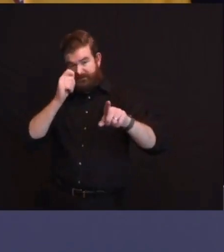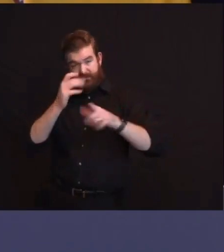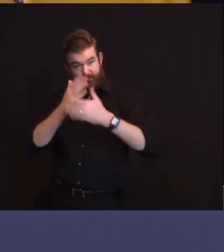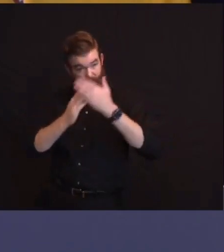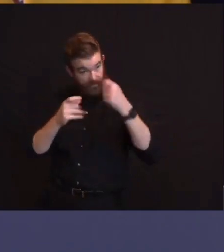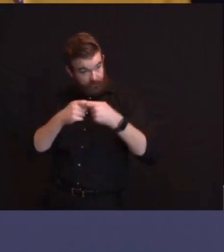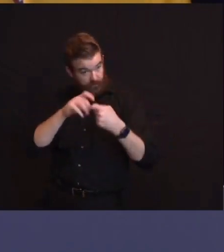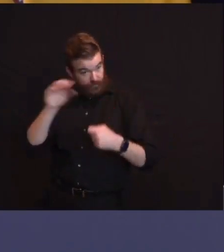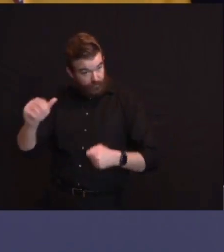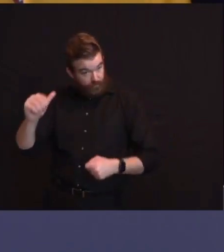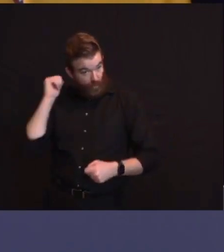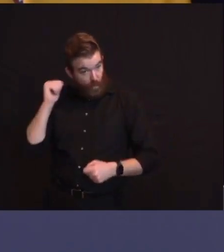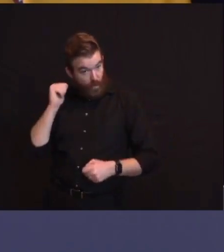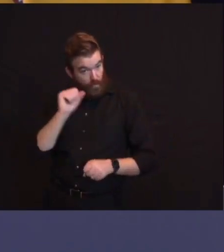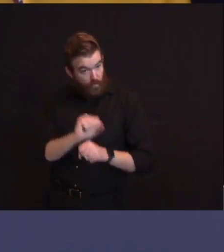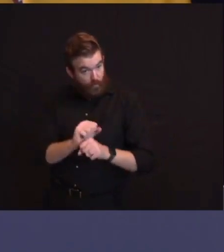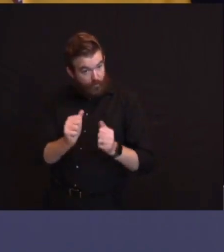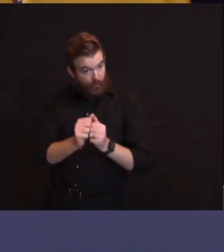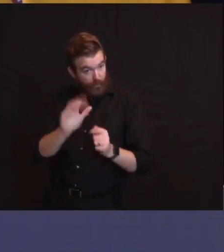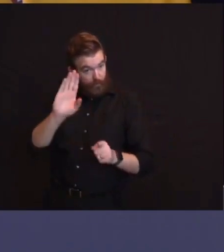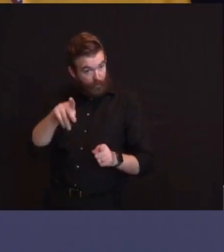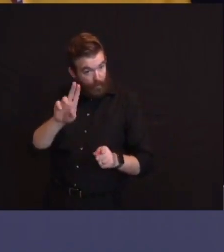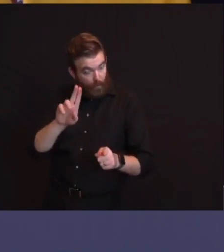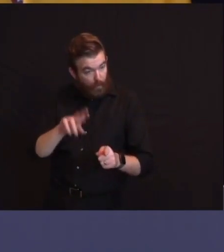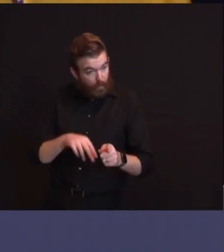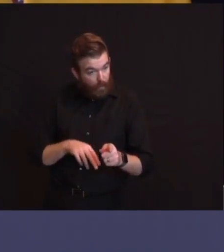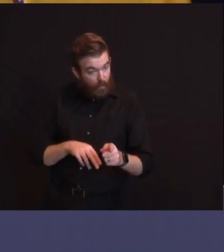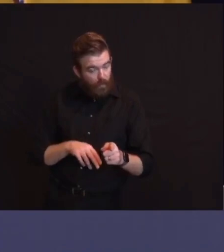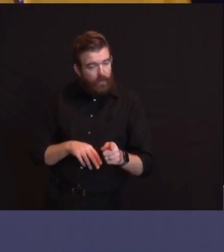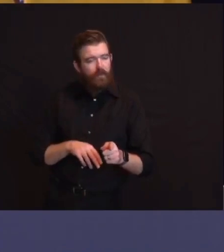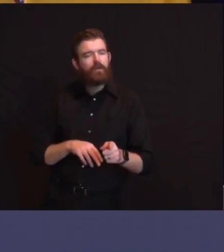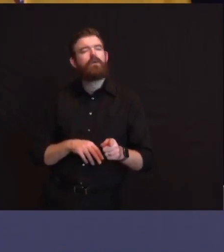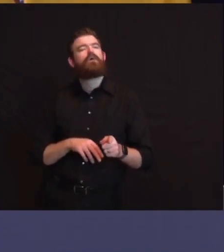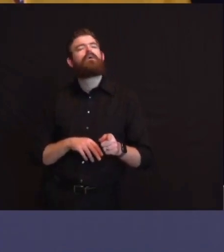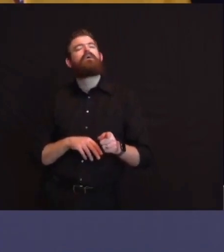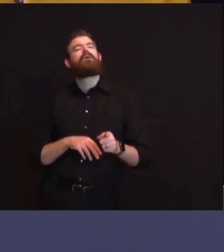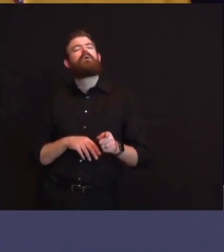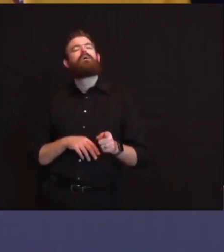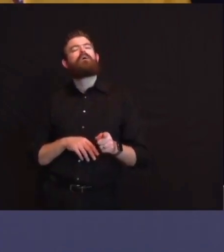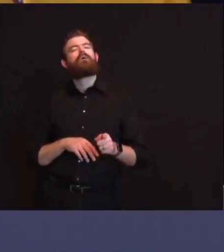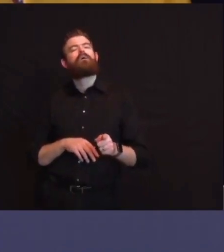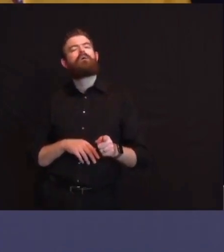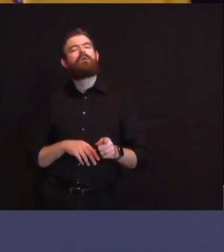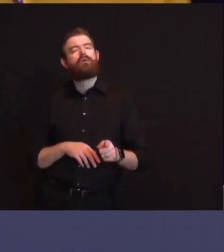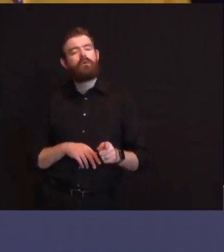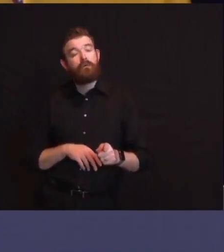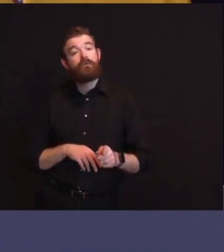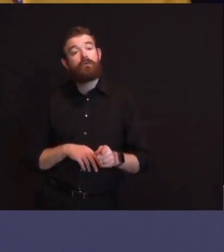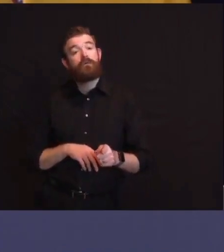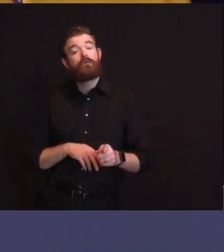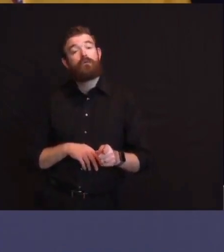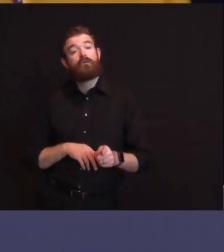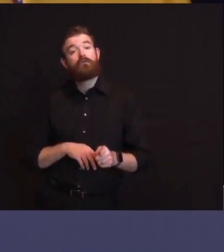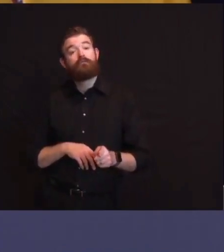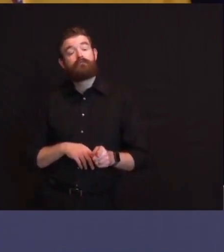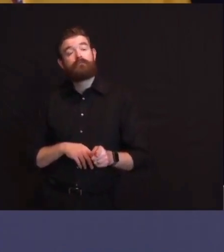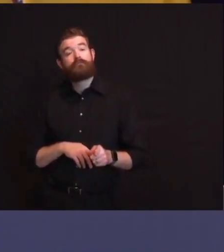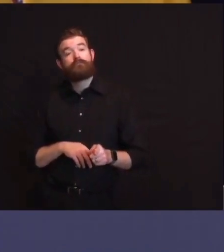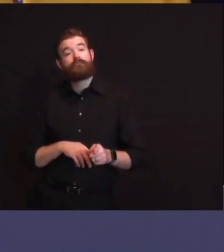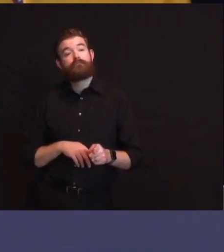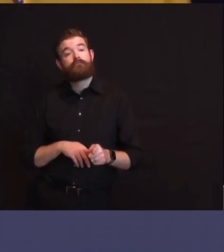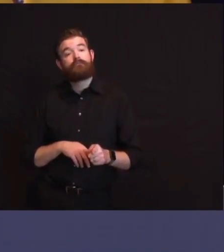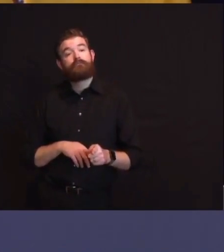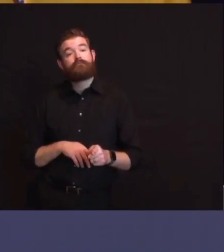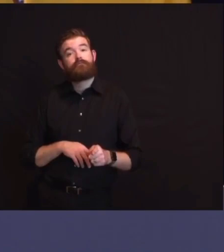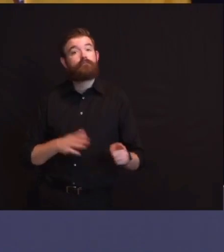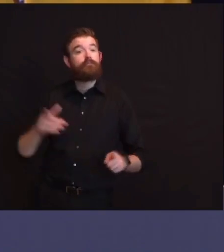state qualified for its own travel advisory, and have the governors of Connecticut and New York mentioned they might consider restricting New Jerseyans' travel? And what